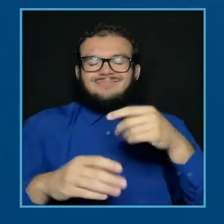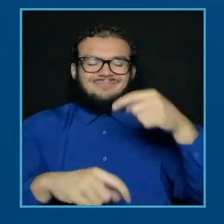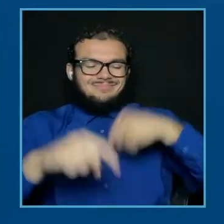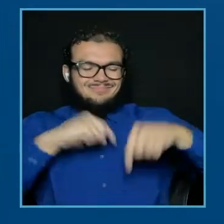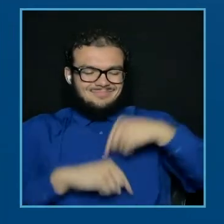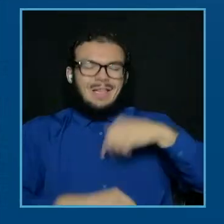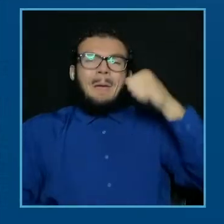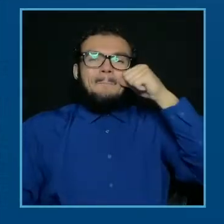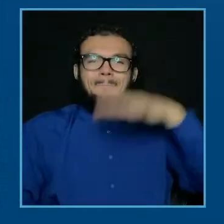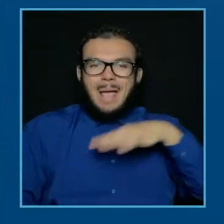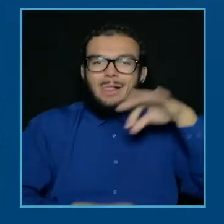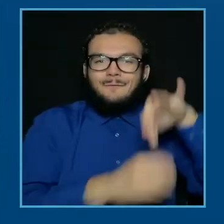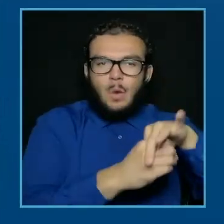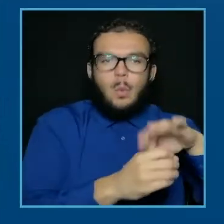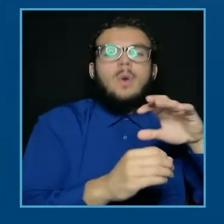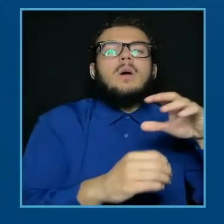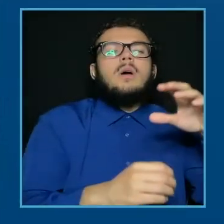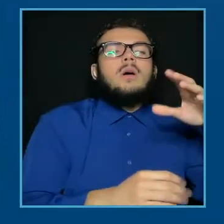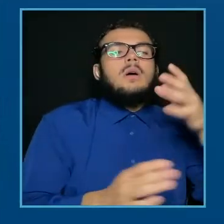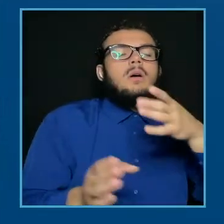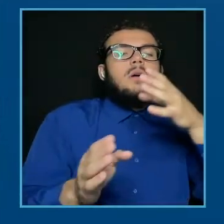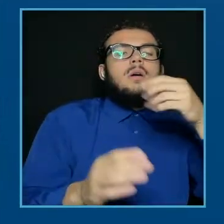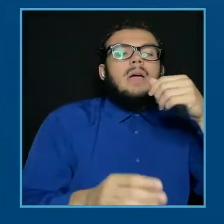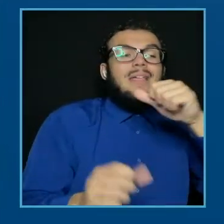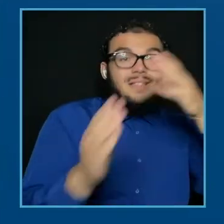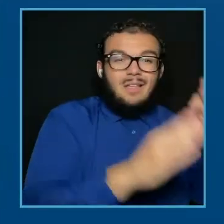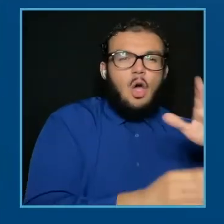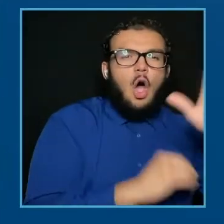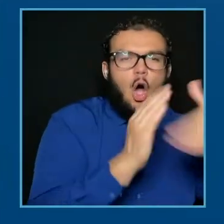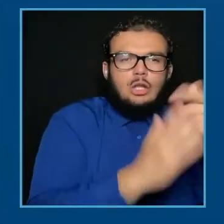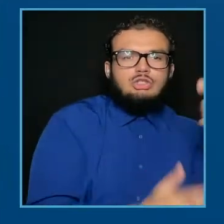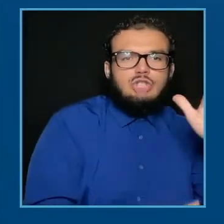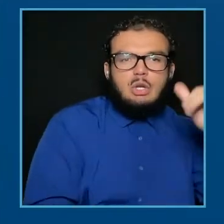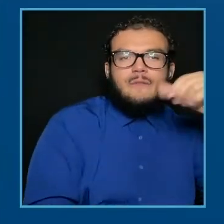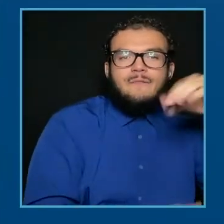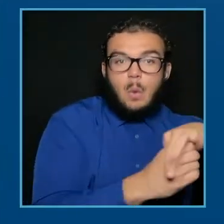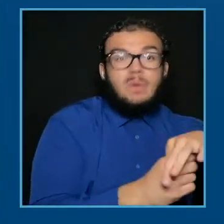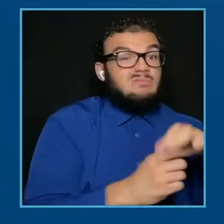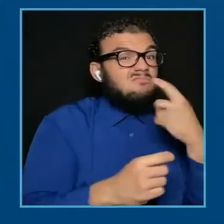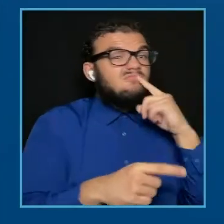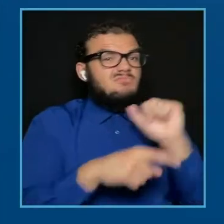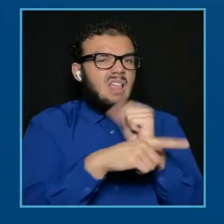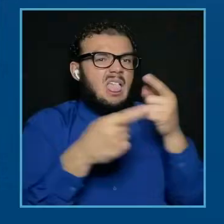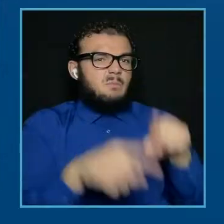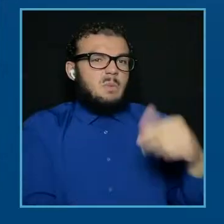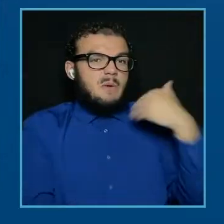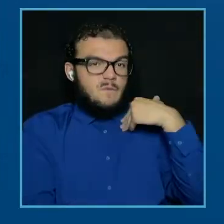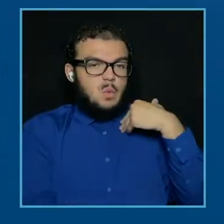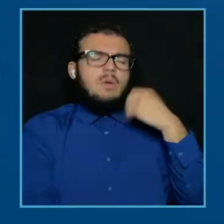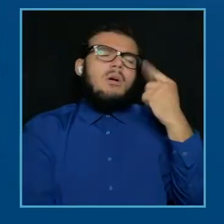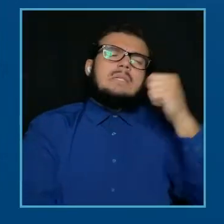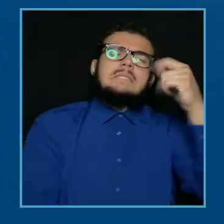instead, we put them all together. That's fine. That's happened before. Normally, it's like male. In fact, the presentation on